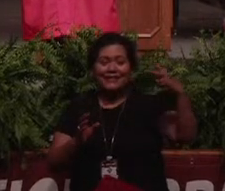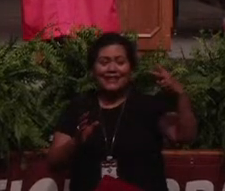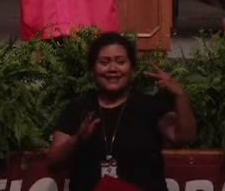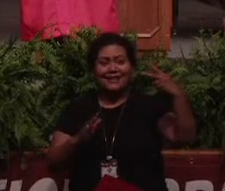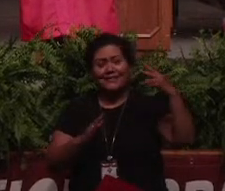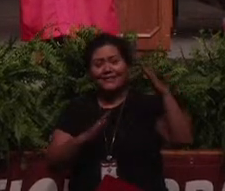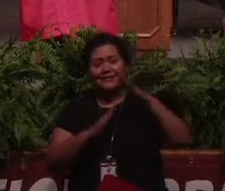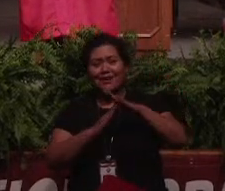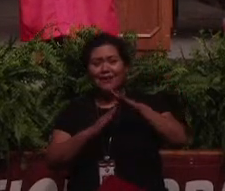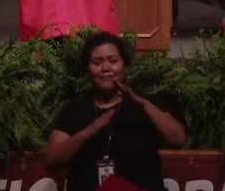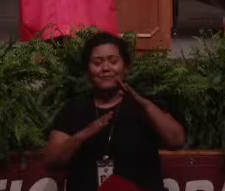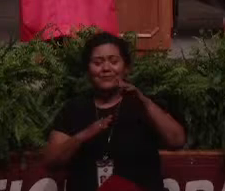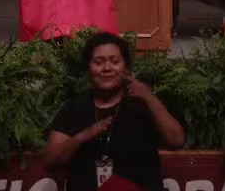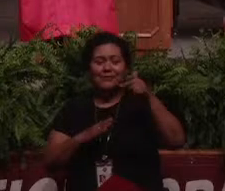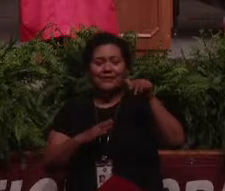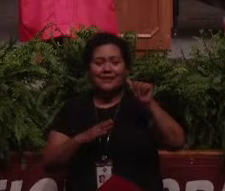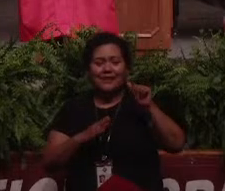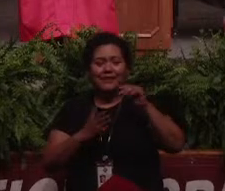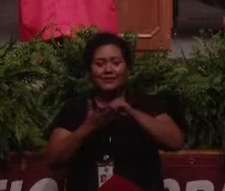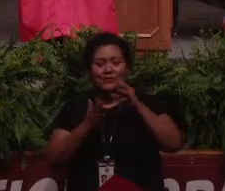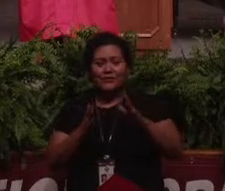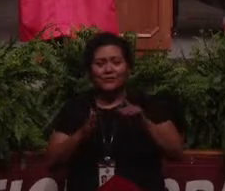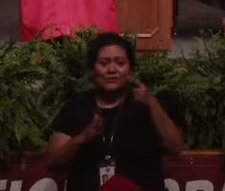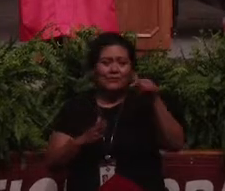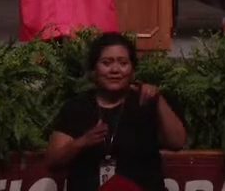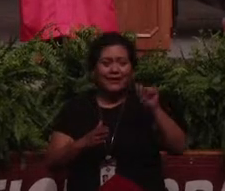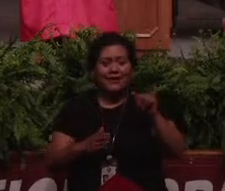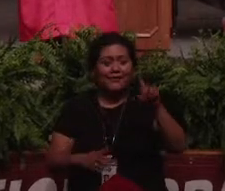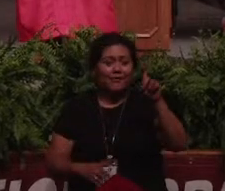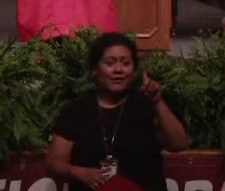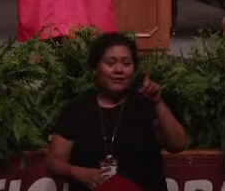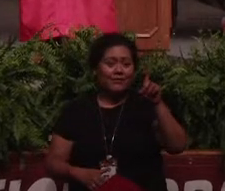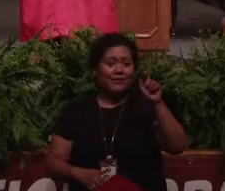ranking student with a grade point average of